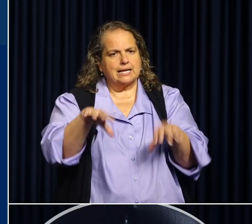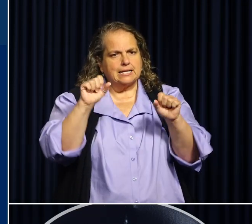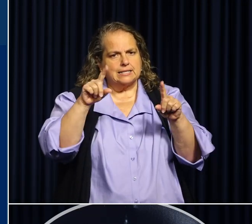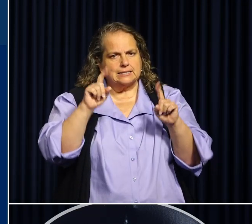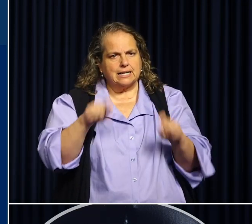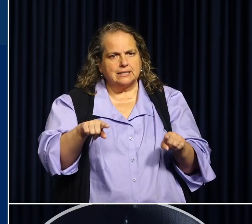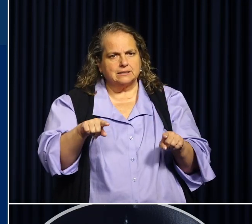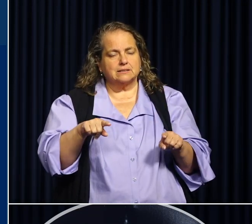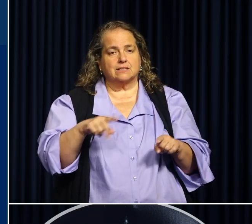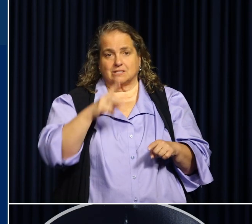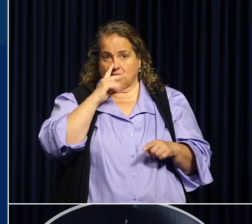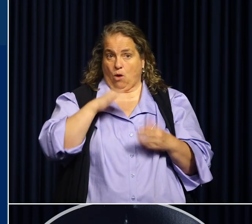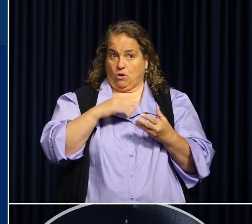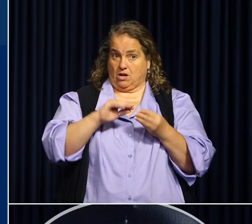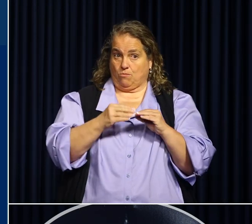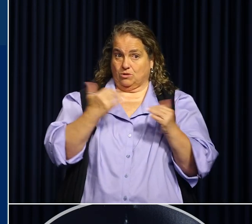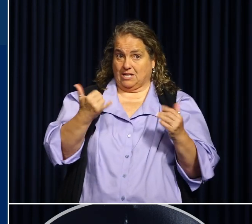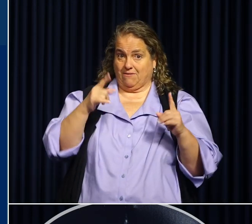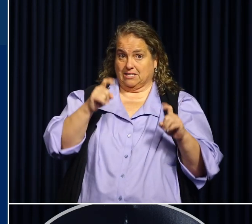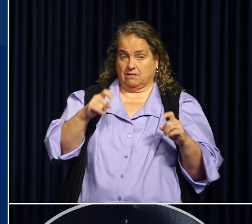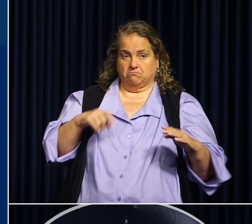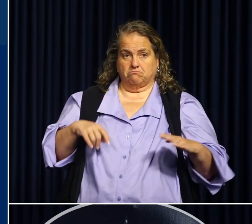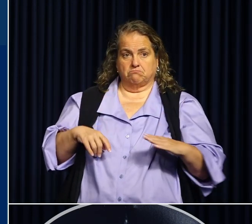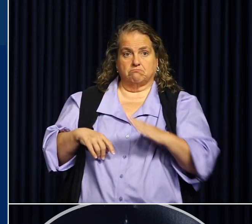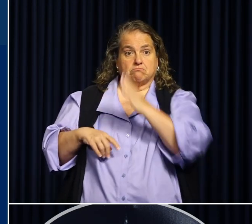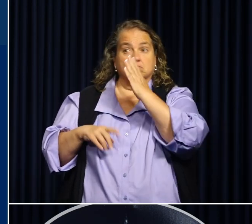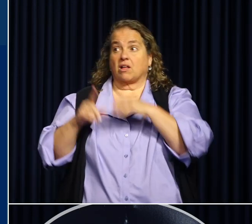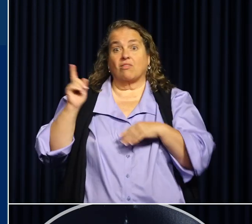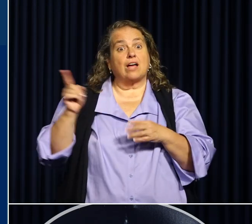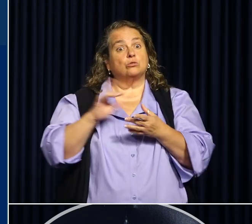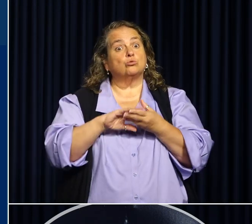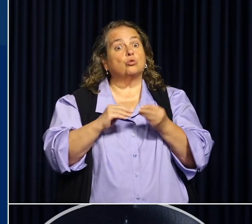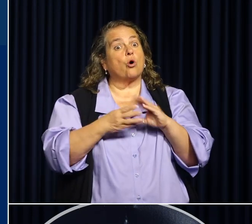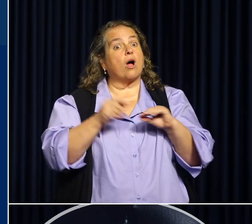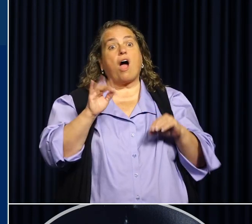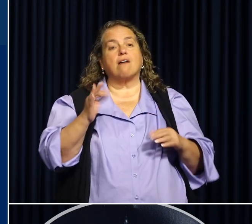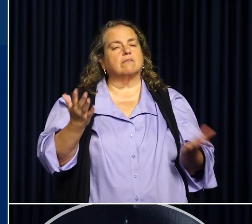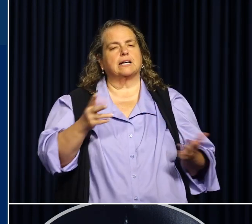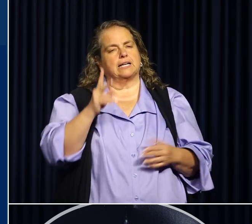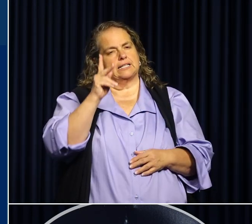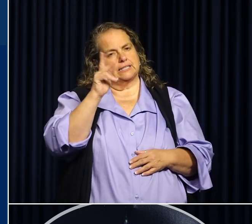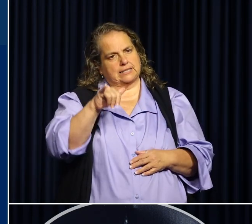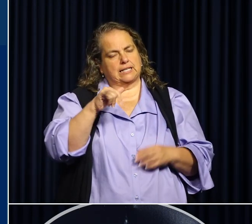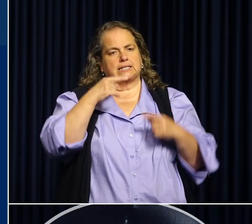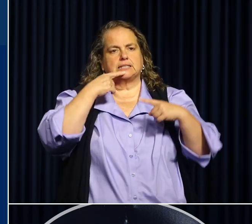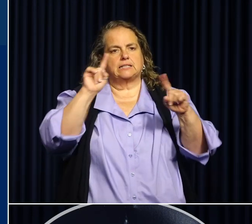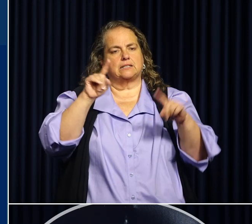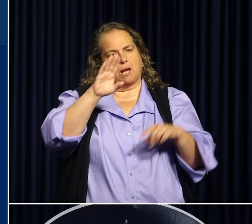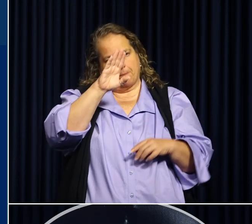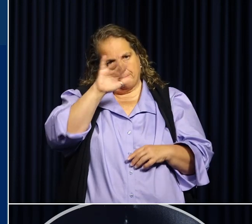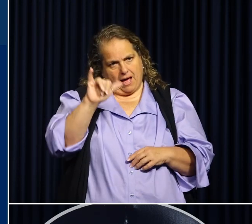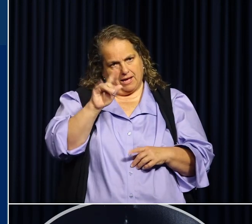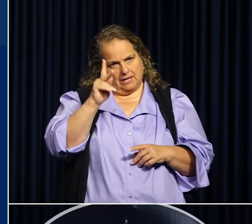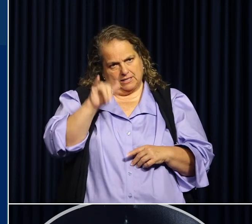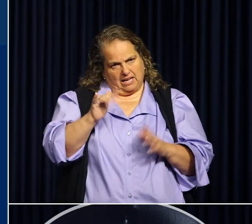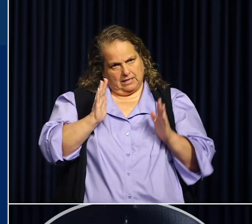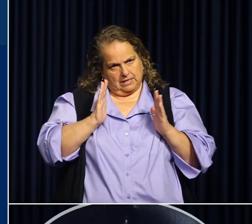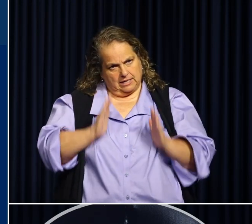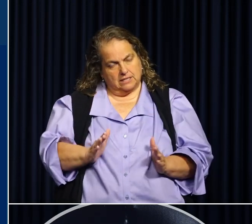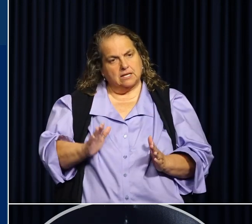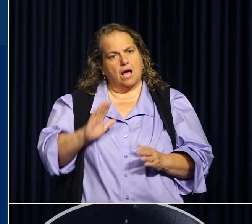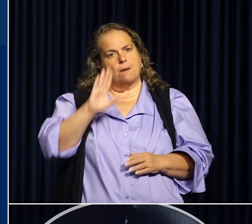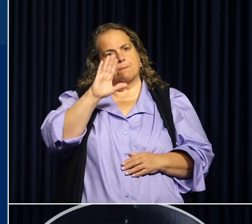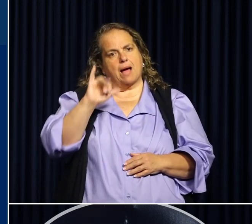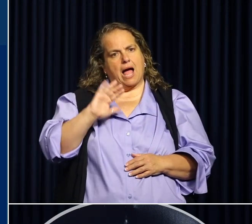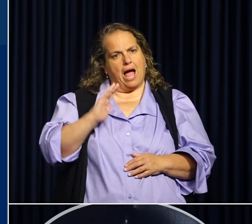to, this is a story of Kentucky success by Kentuckians, by our labs, by